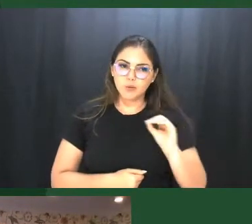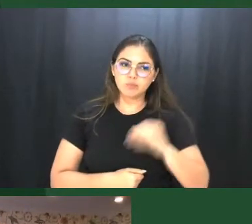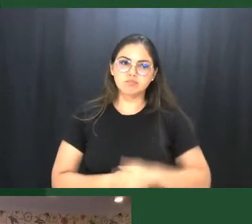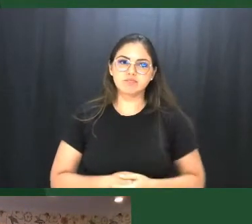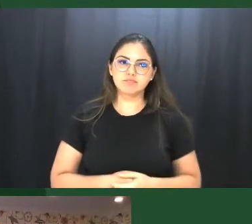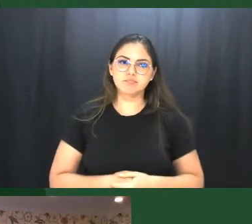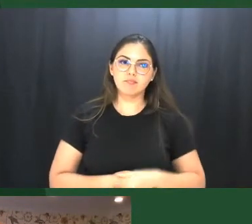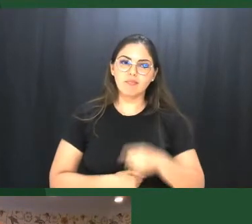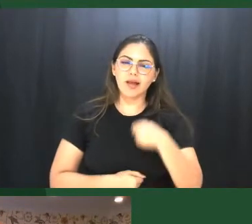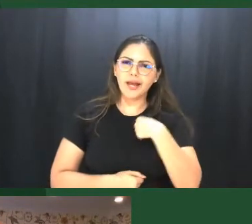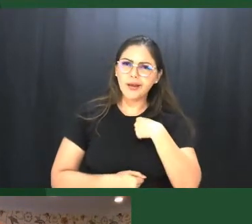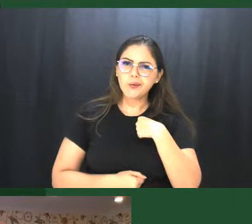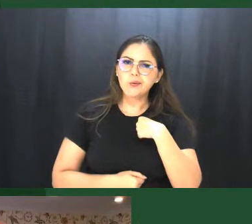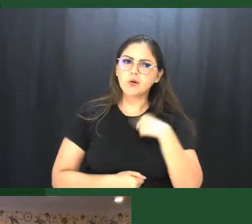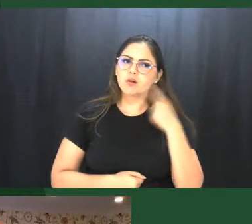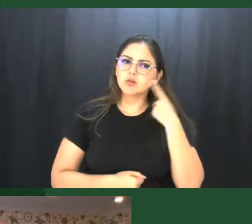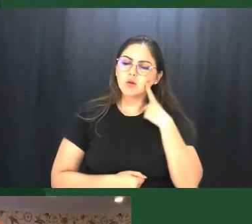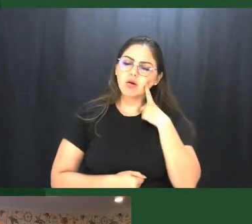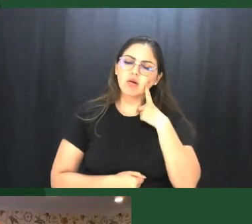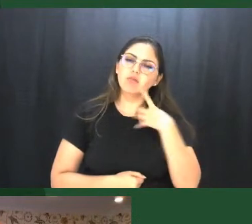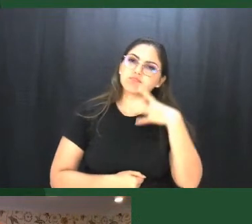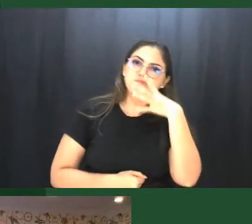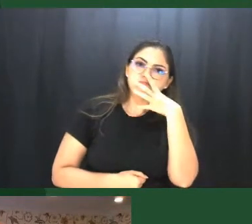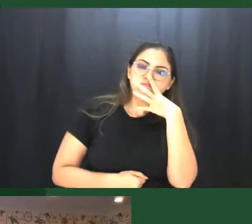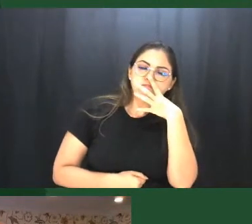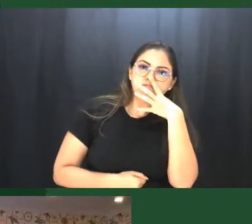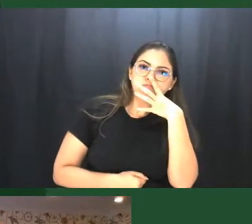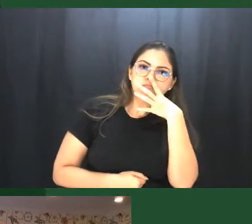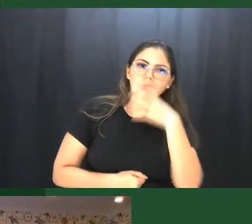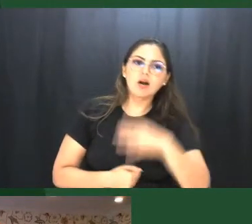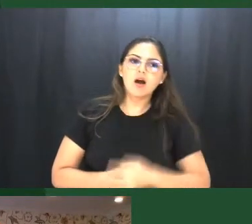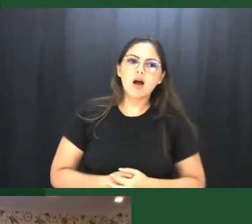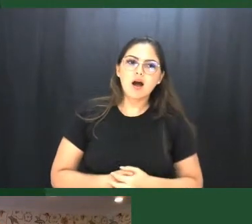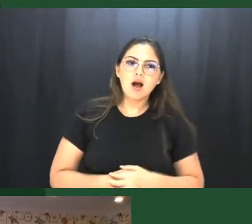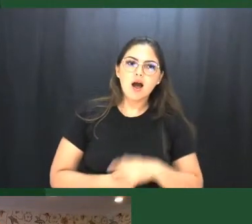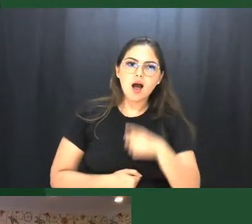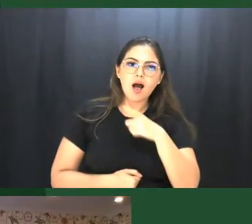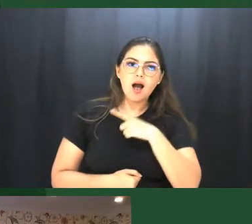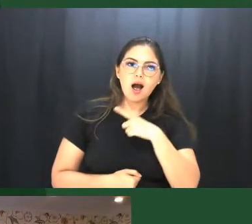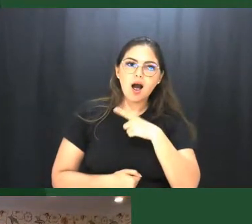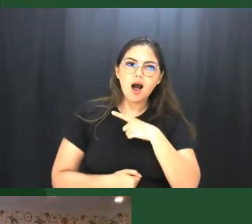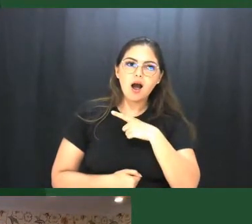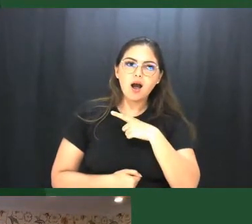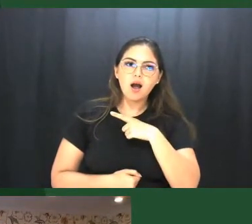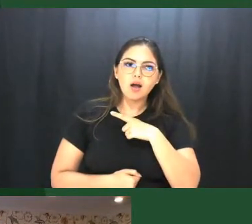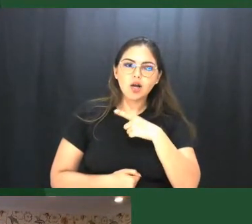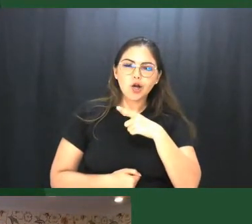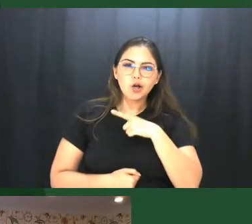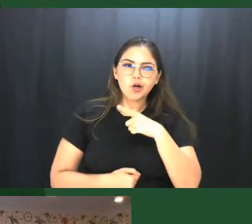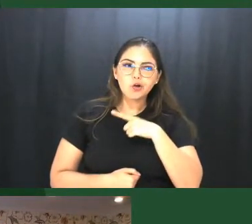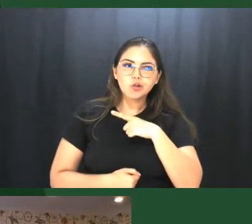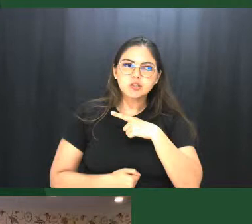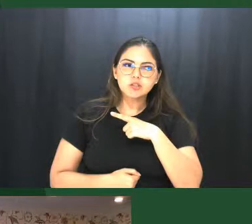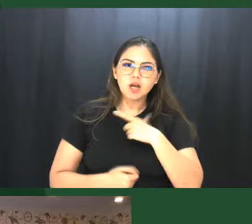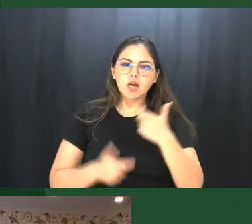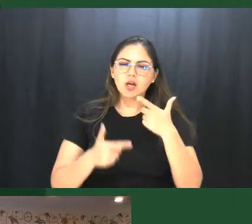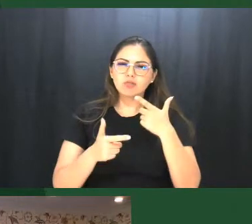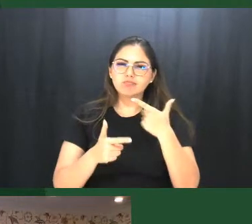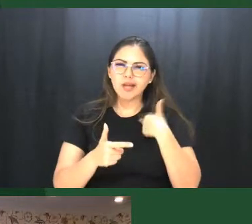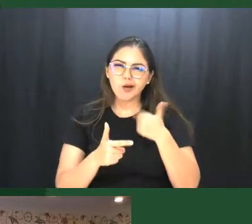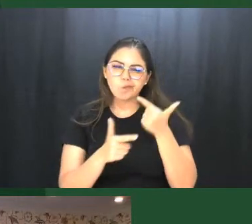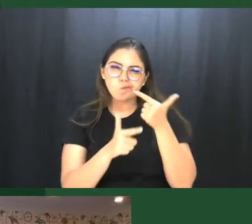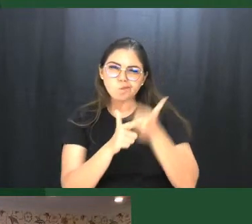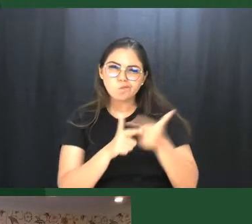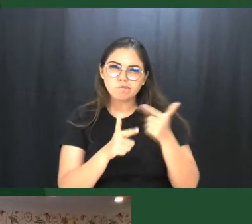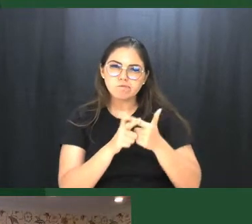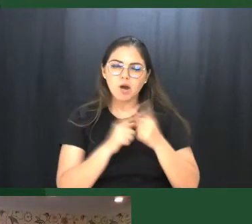recently changed my hearing aid. And with this new model, I can control some features with my cell phone. For